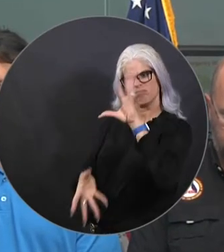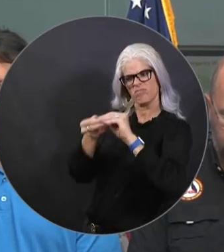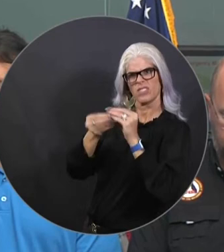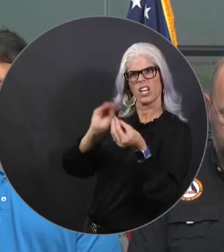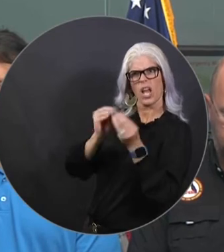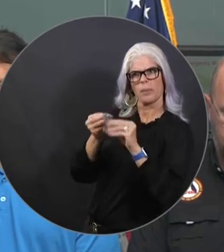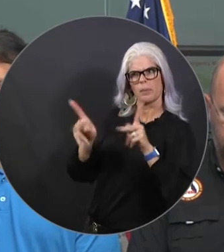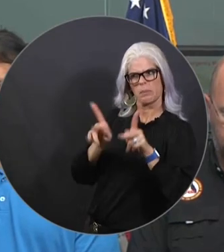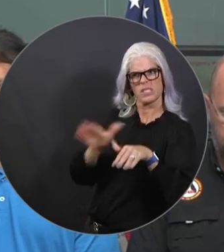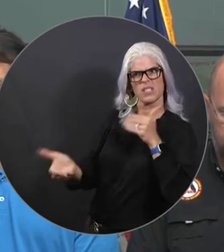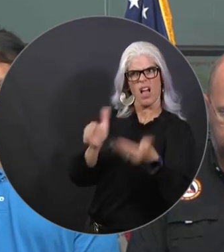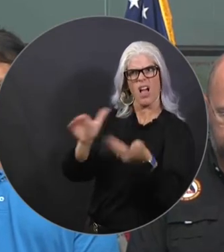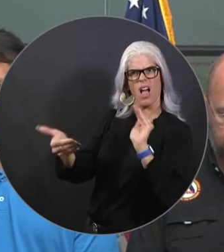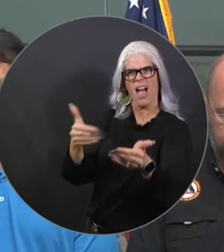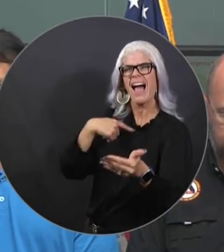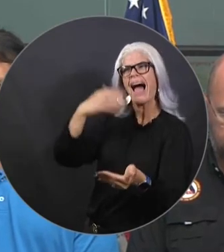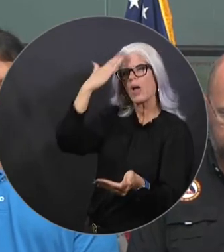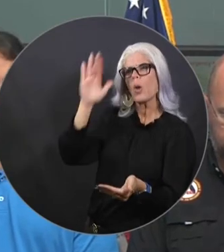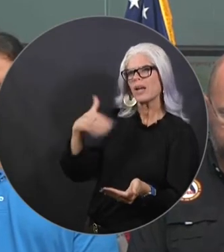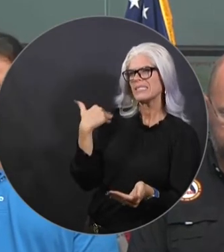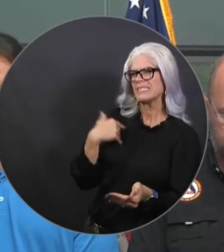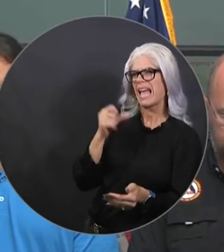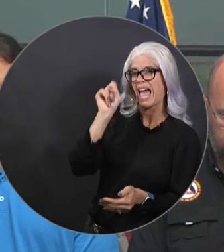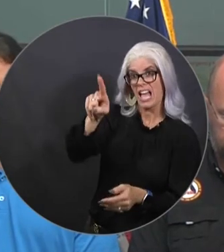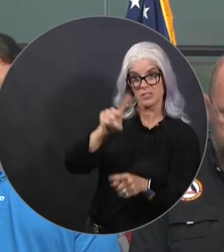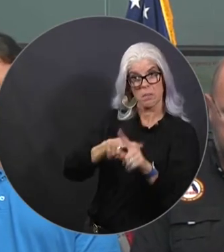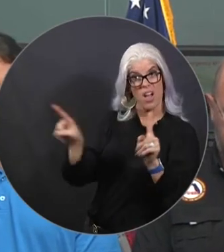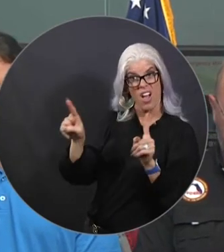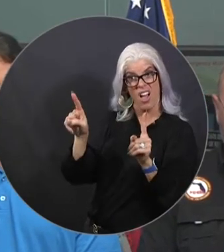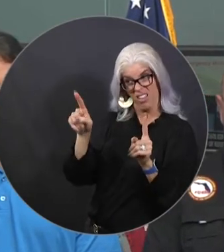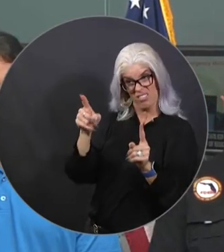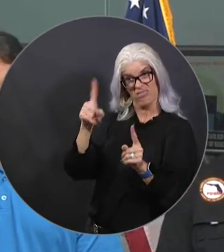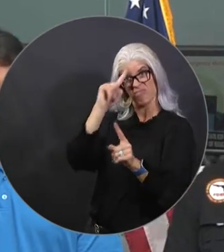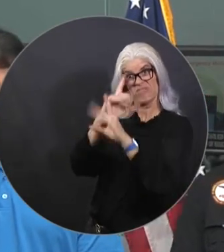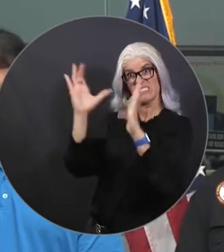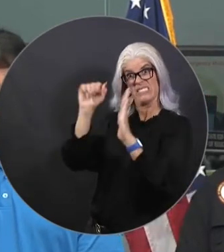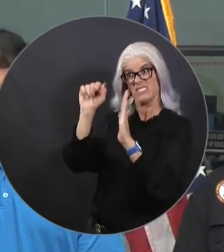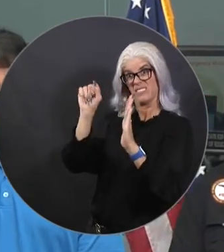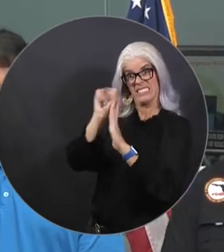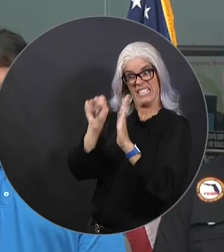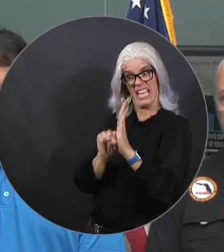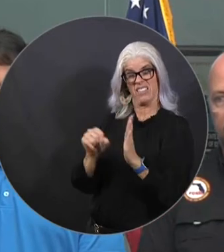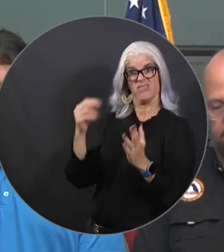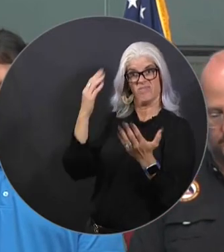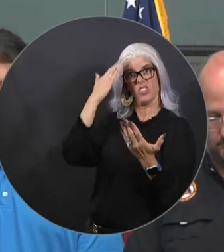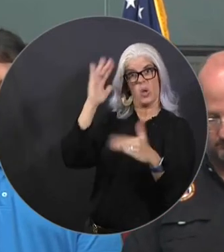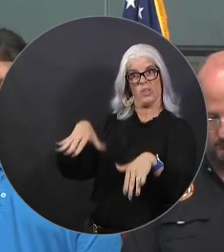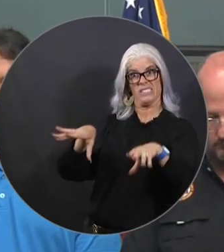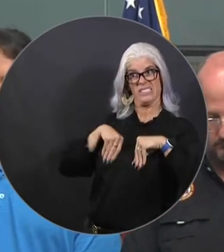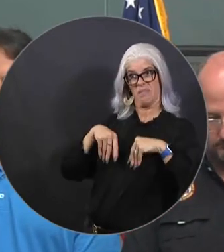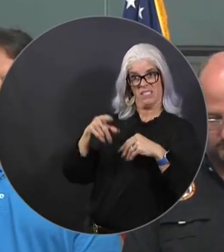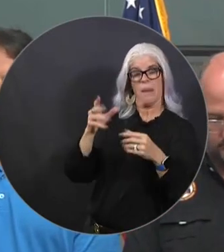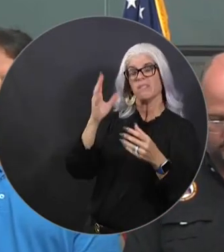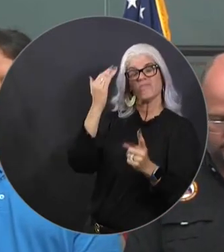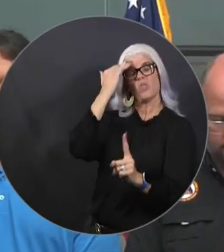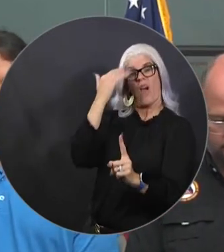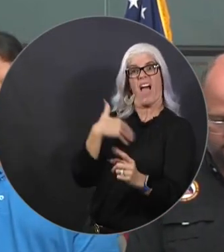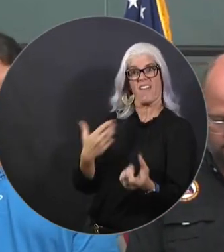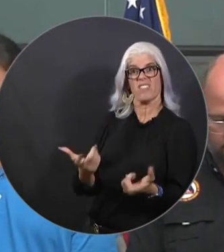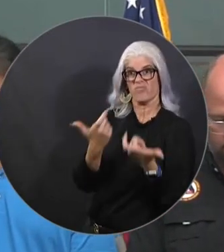least preparing for a large casualty situation, given what we heard from the Lee County Sheriff as well as the President earlier